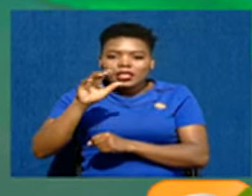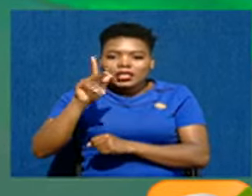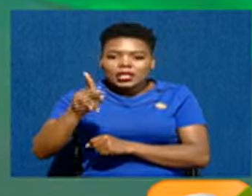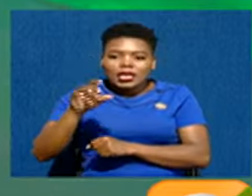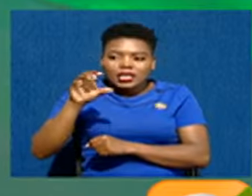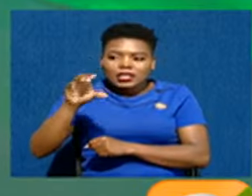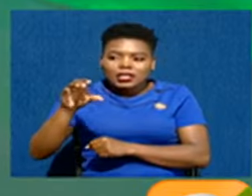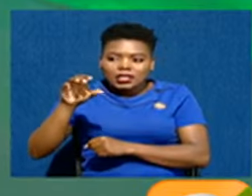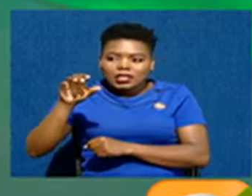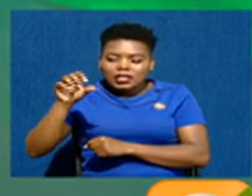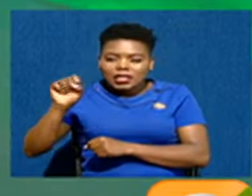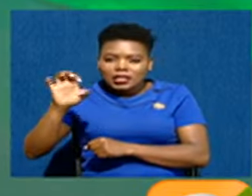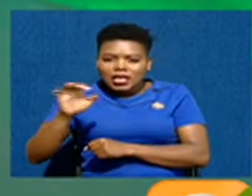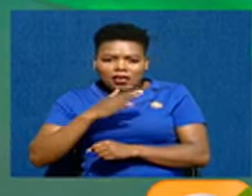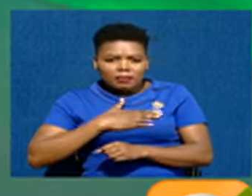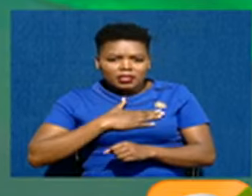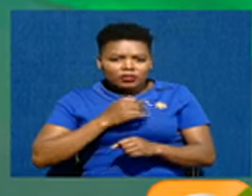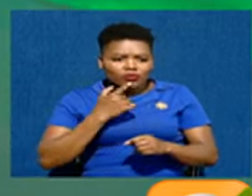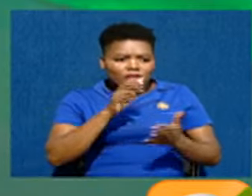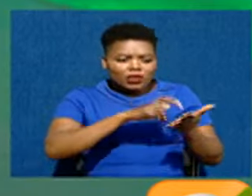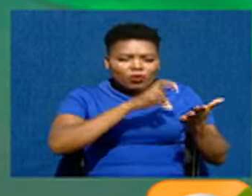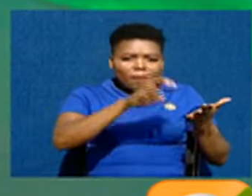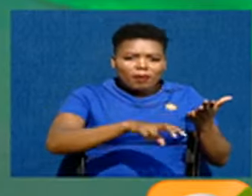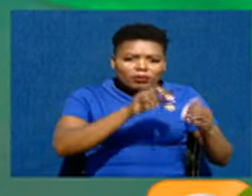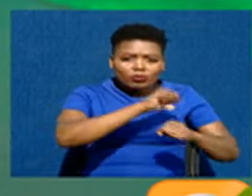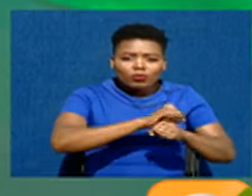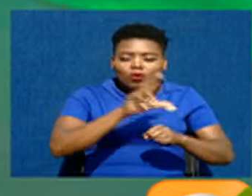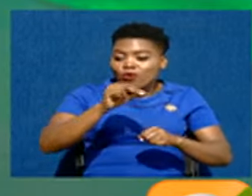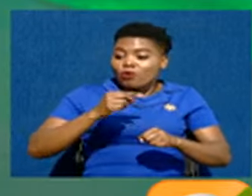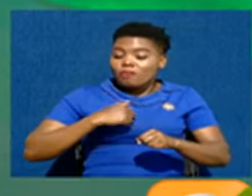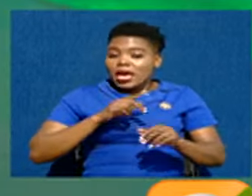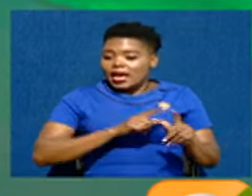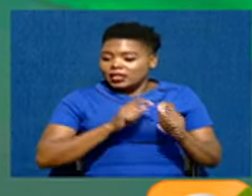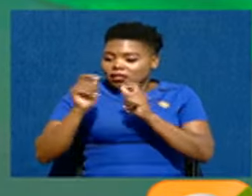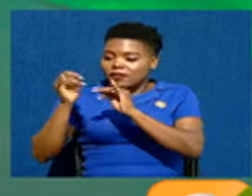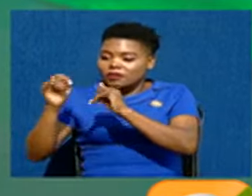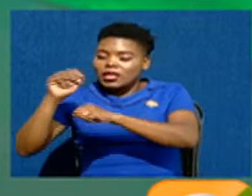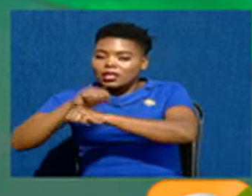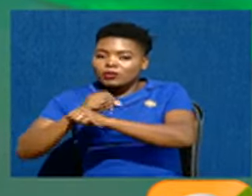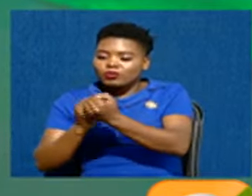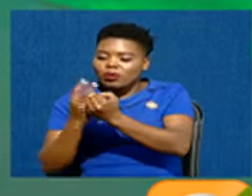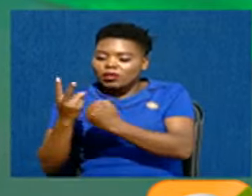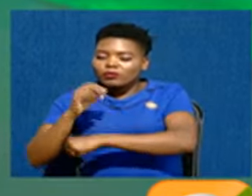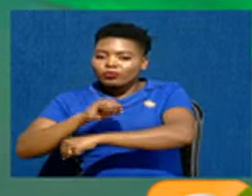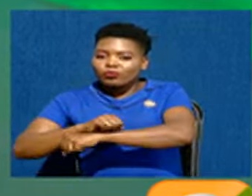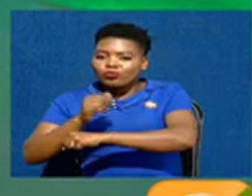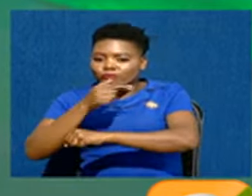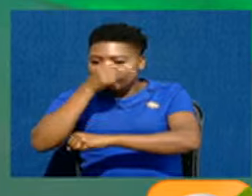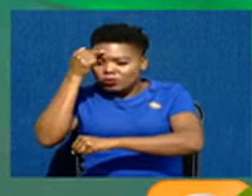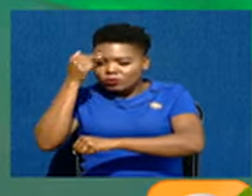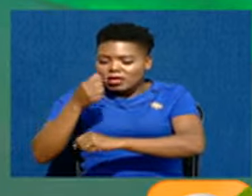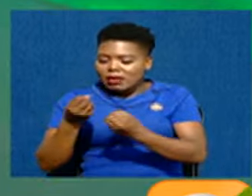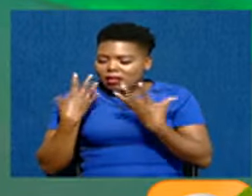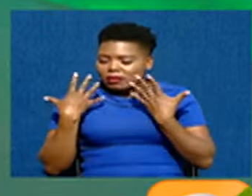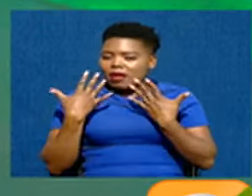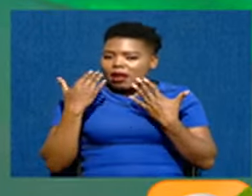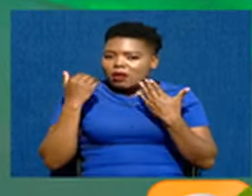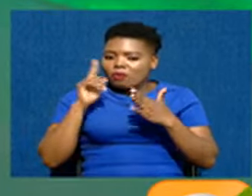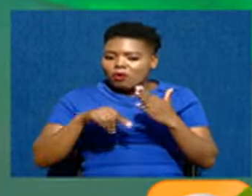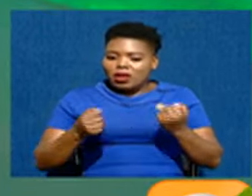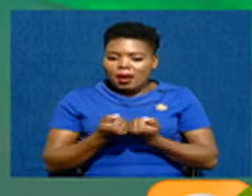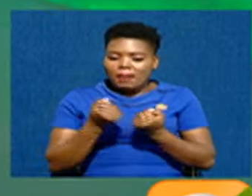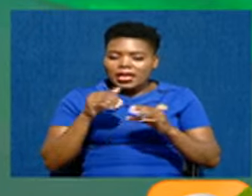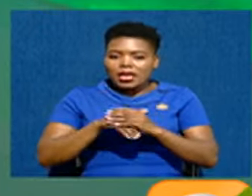didn't leave school. I just transferred. I asked for a transfer because I didn't understand what was really happening with me. I couldn't